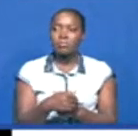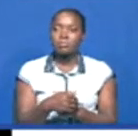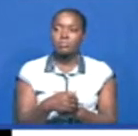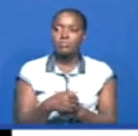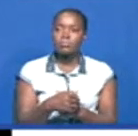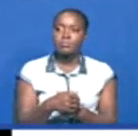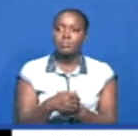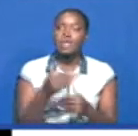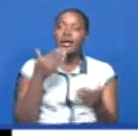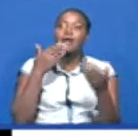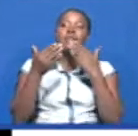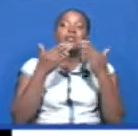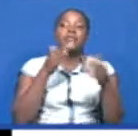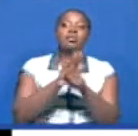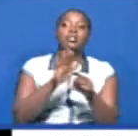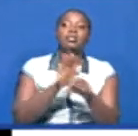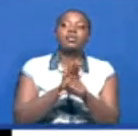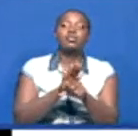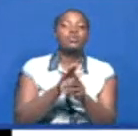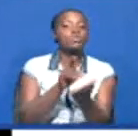Thank you very much, Dr. Bruno,